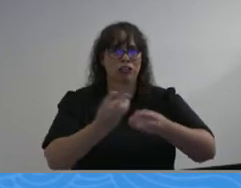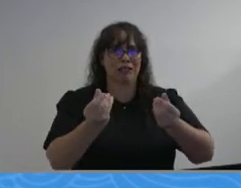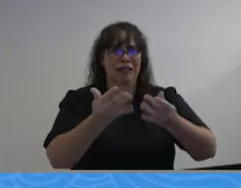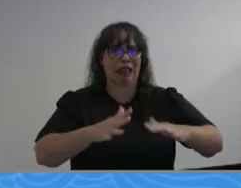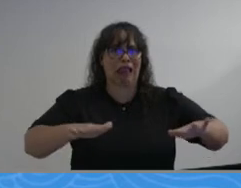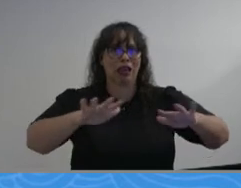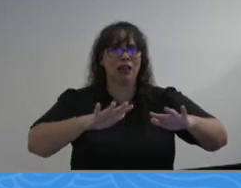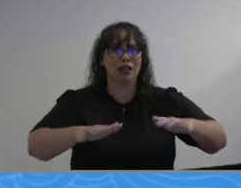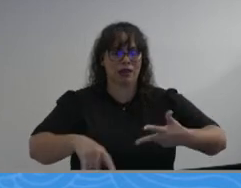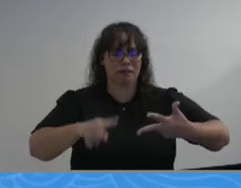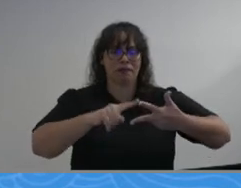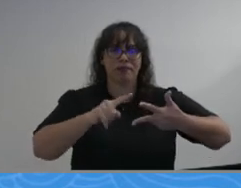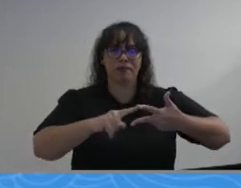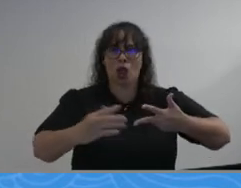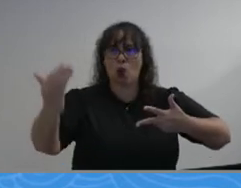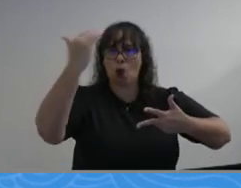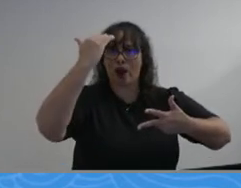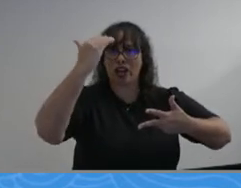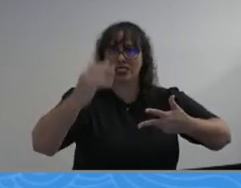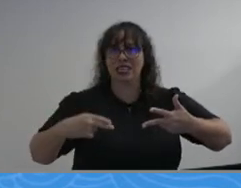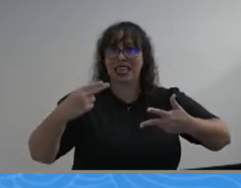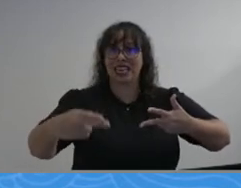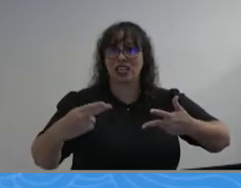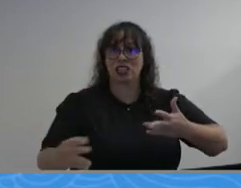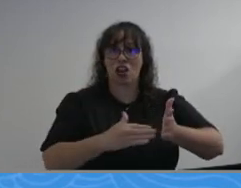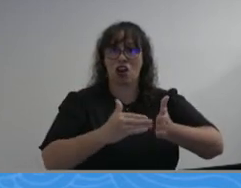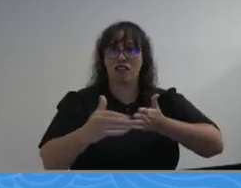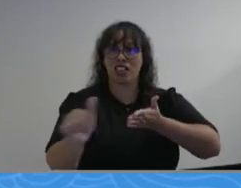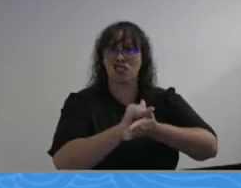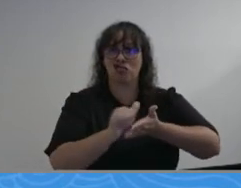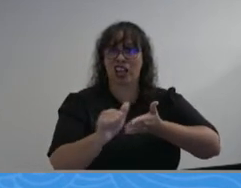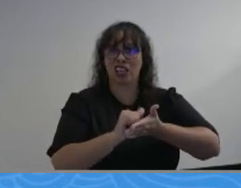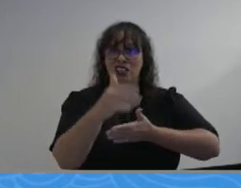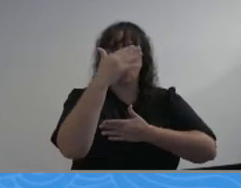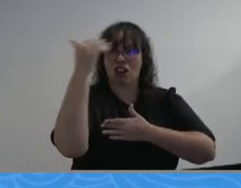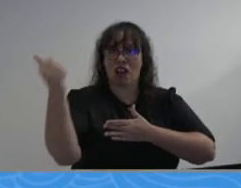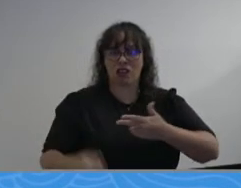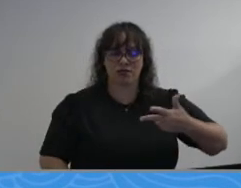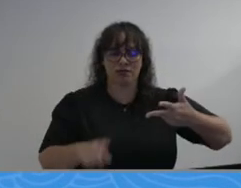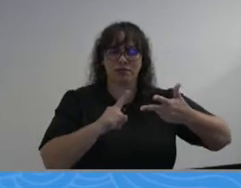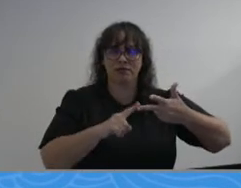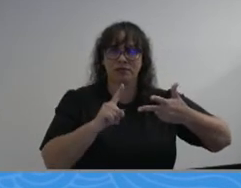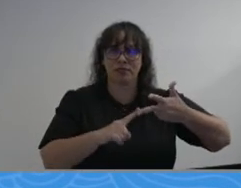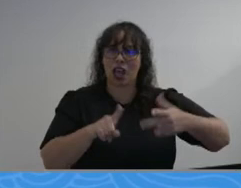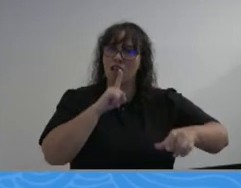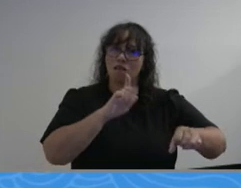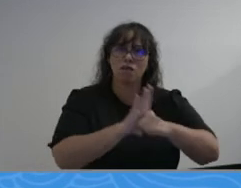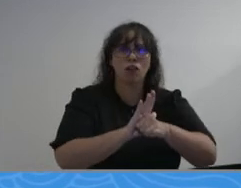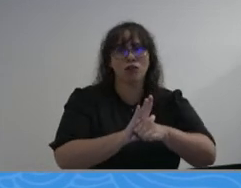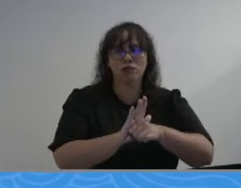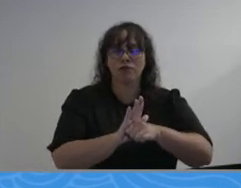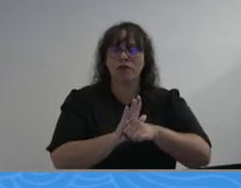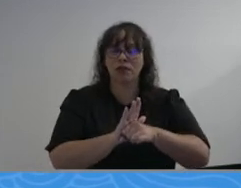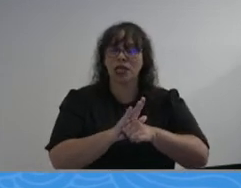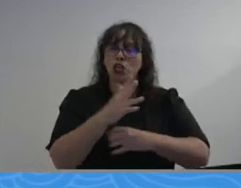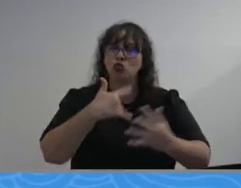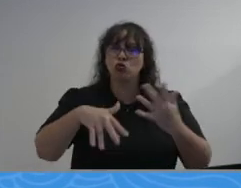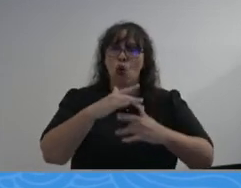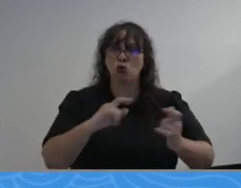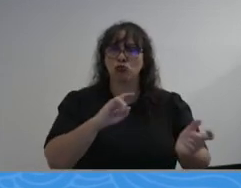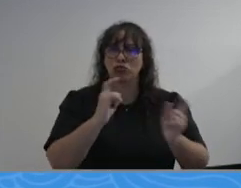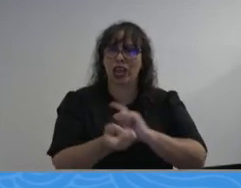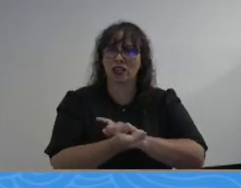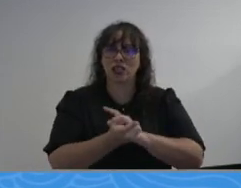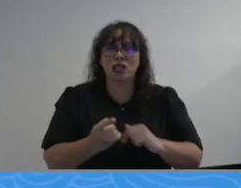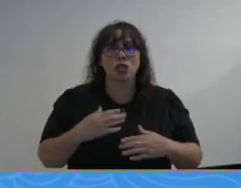raise awareness about histories that are too often erased or forgotten. And three, to affirm our commitment to social change.